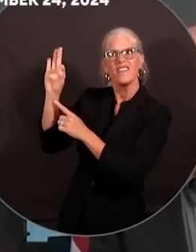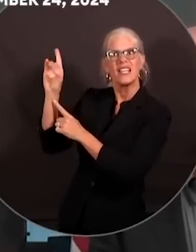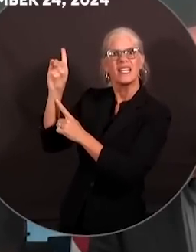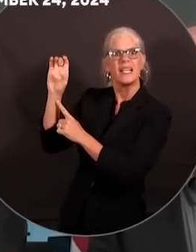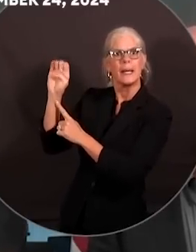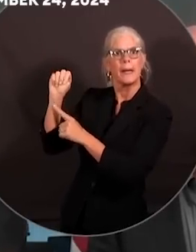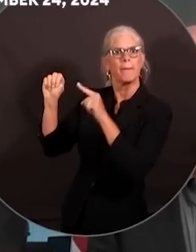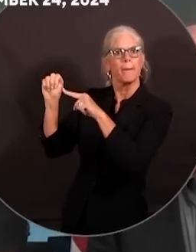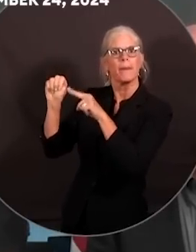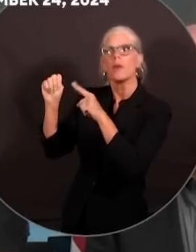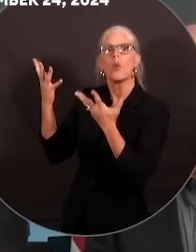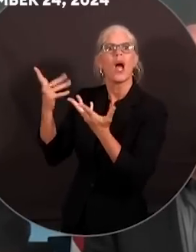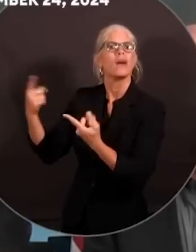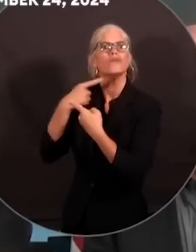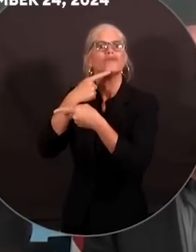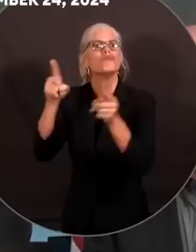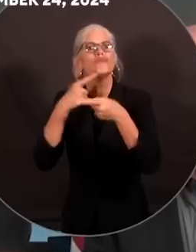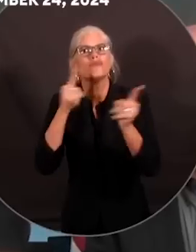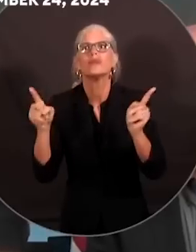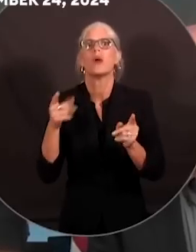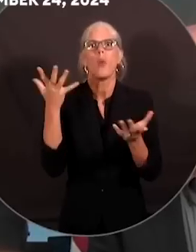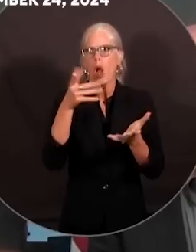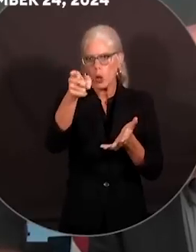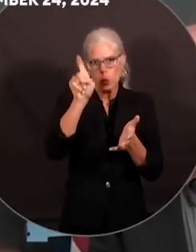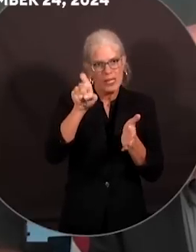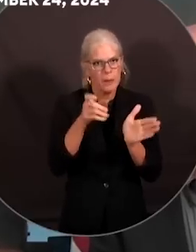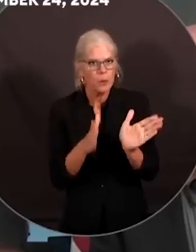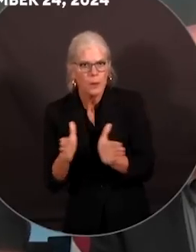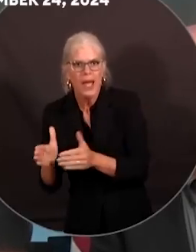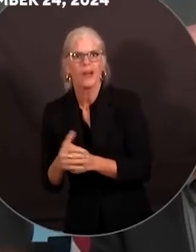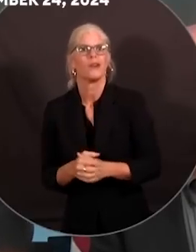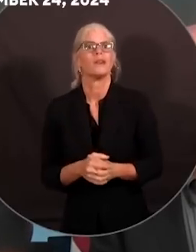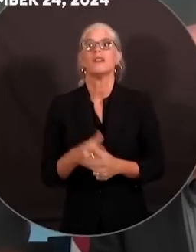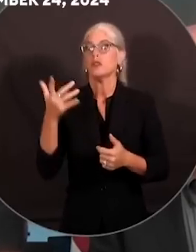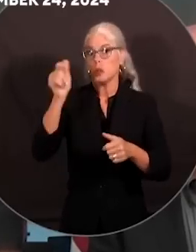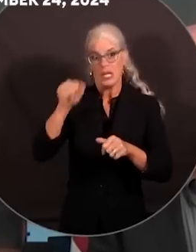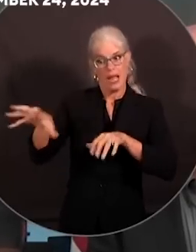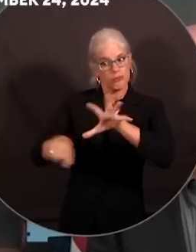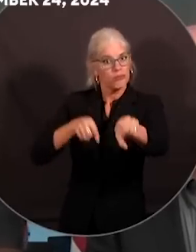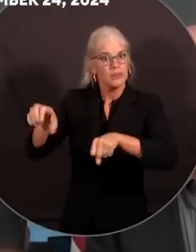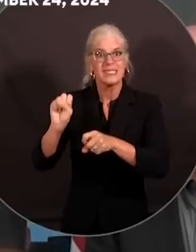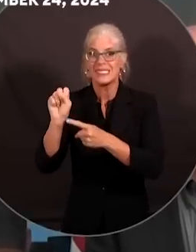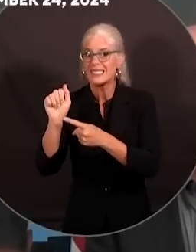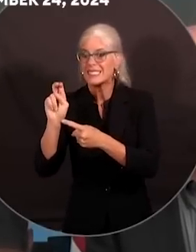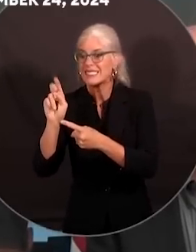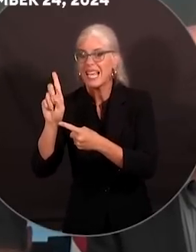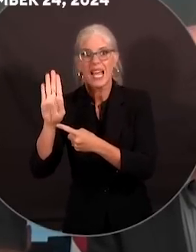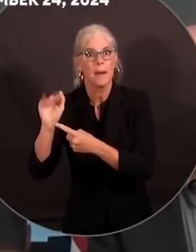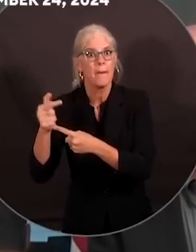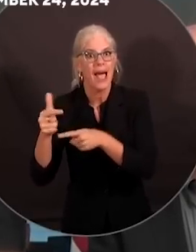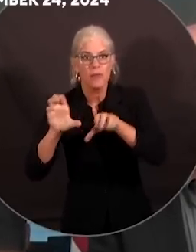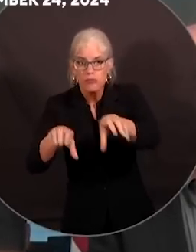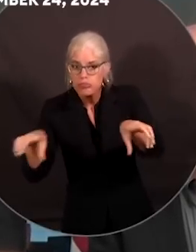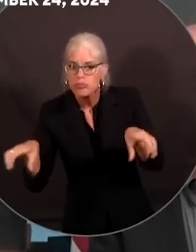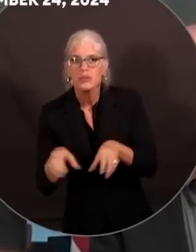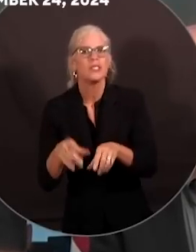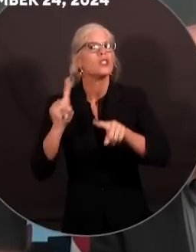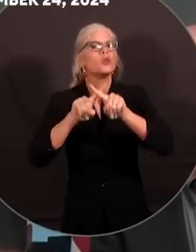have begun preparation efforts, including opening sandbag filling stations. For updates on county resources available,